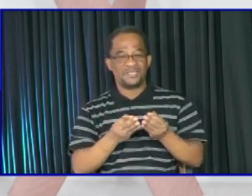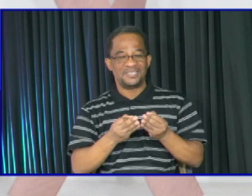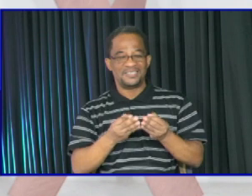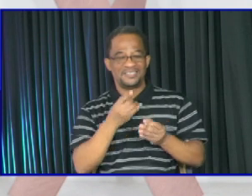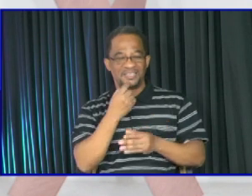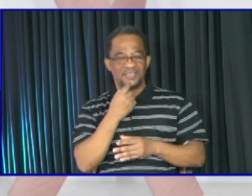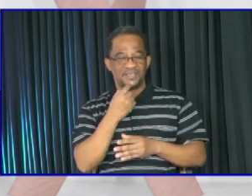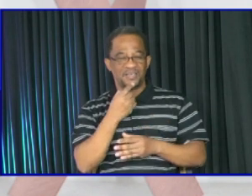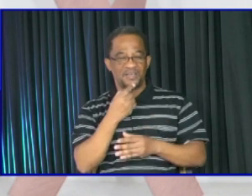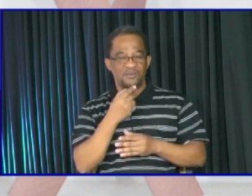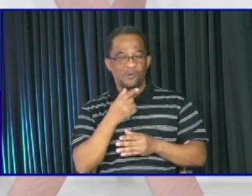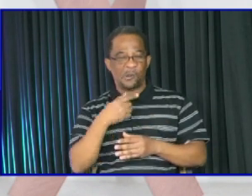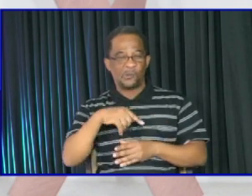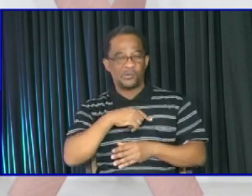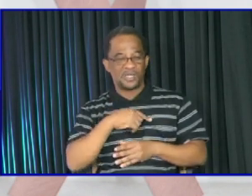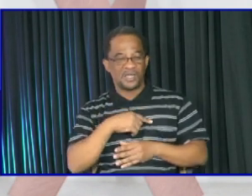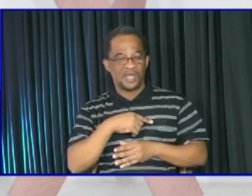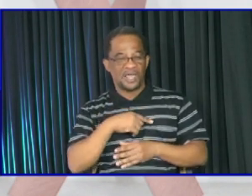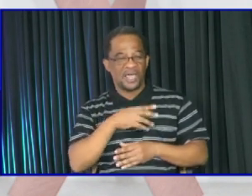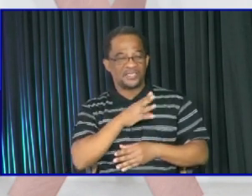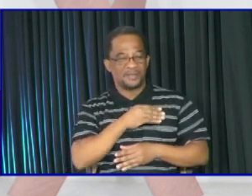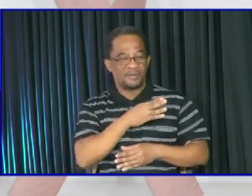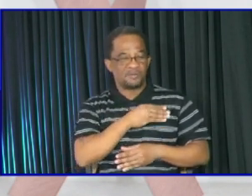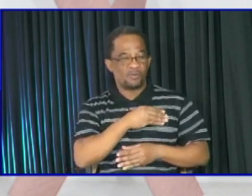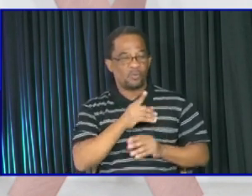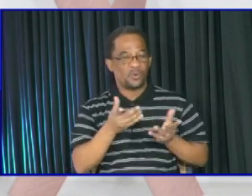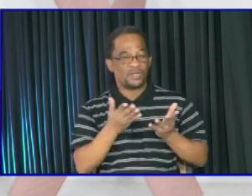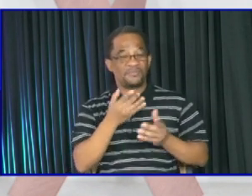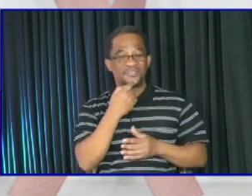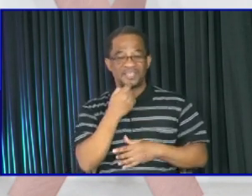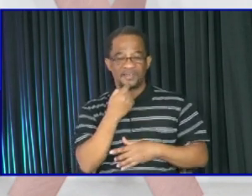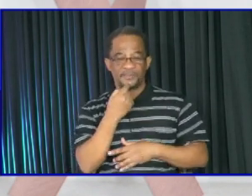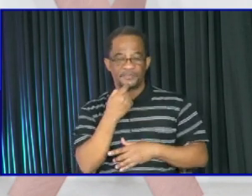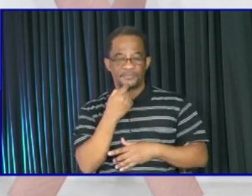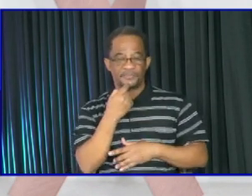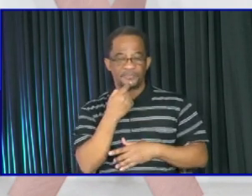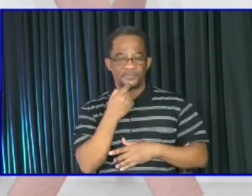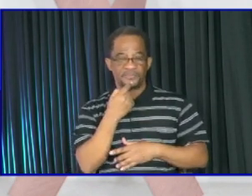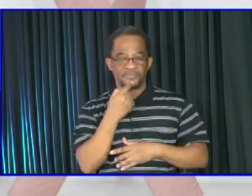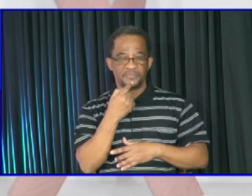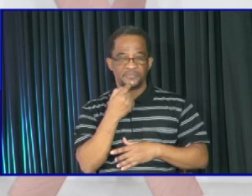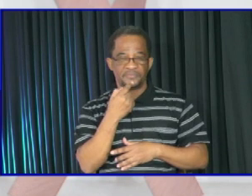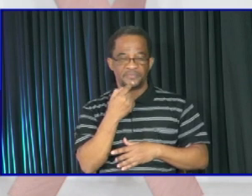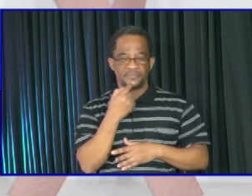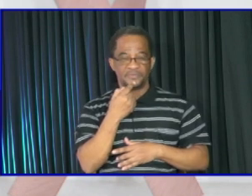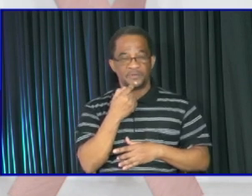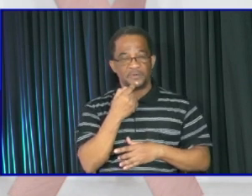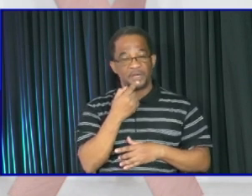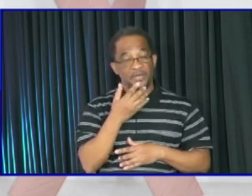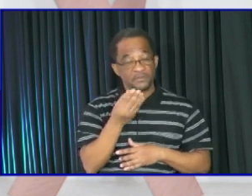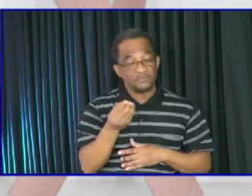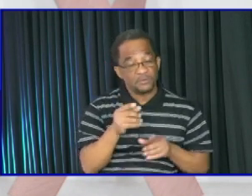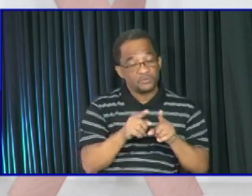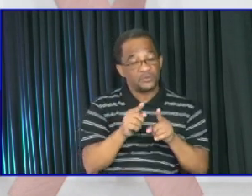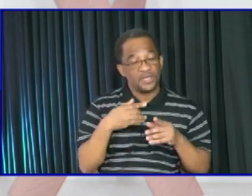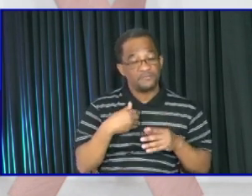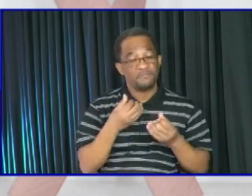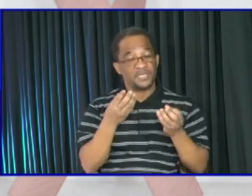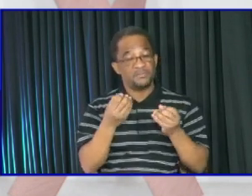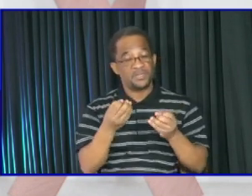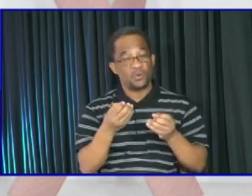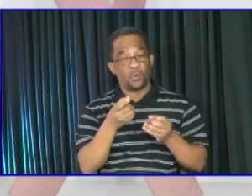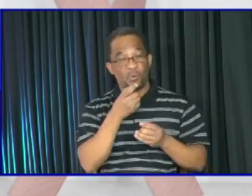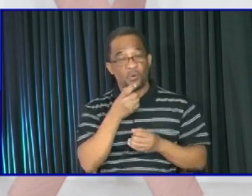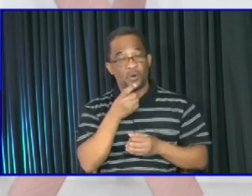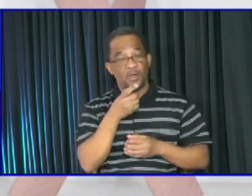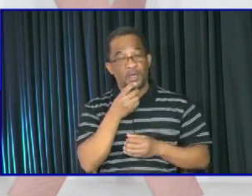preventing us. There are many, Almighty Father, who are near precious and dear to our hearts,